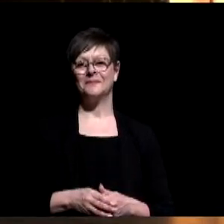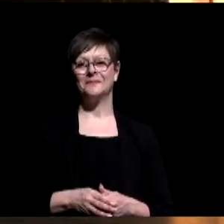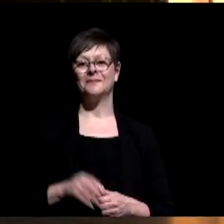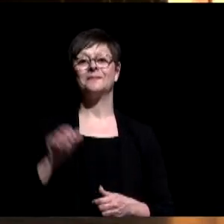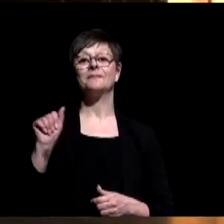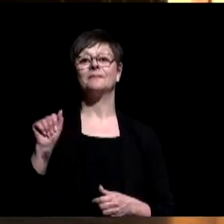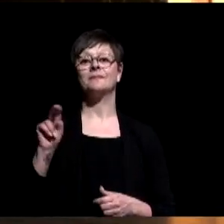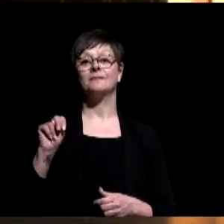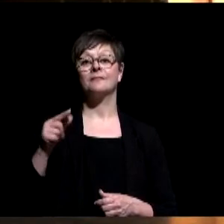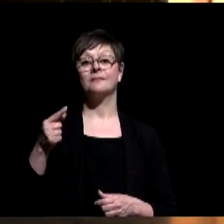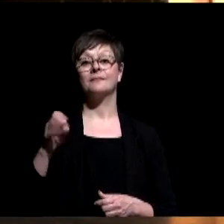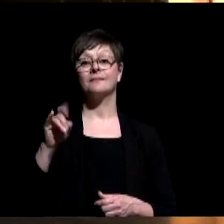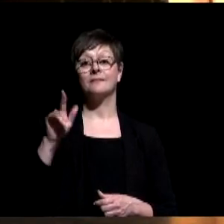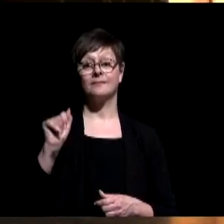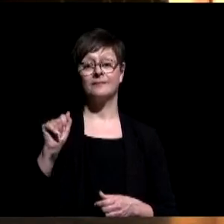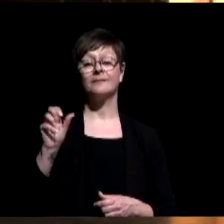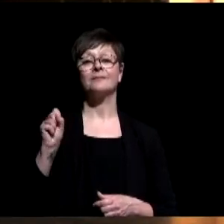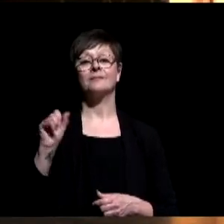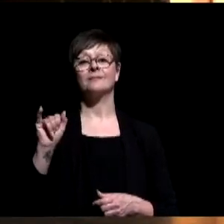Angela Sidhu.